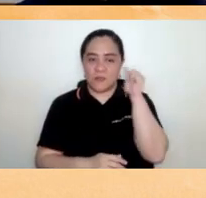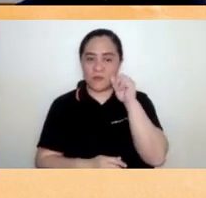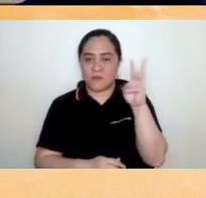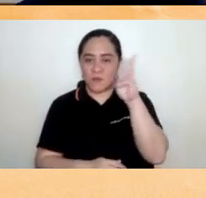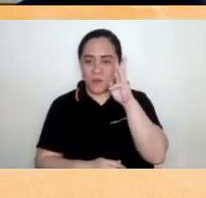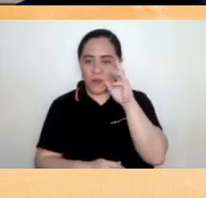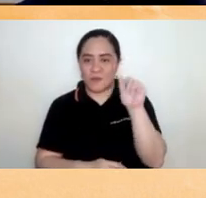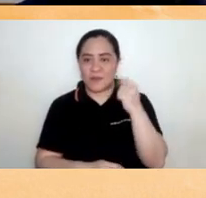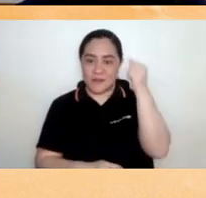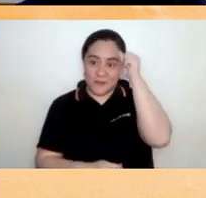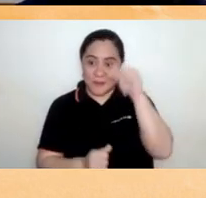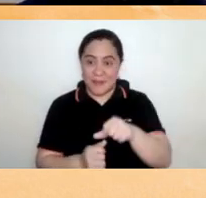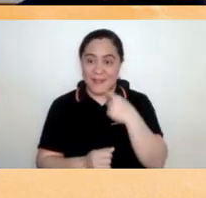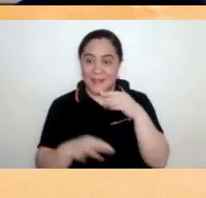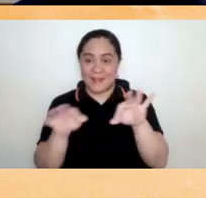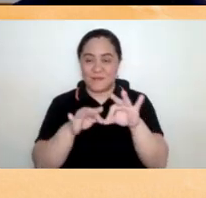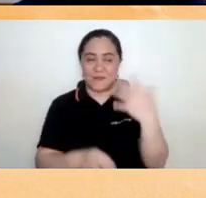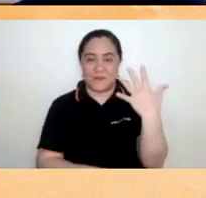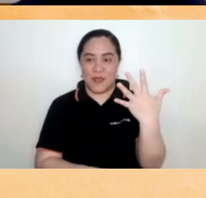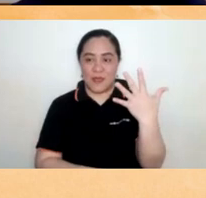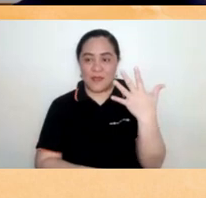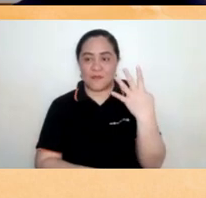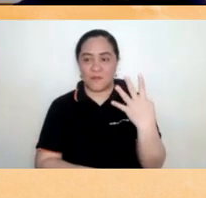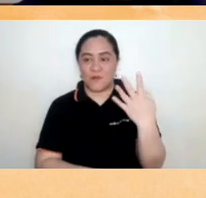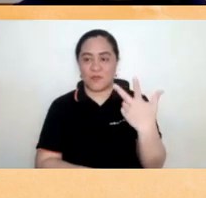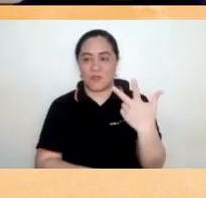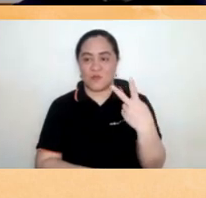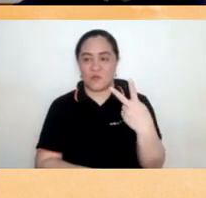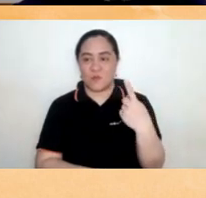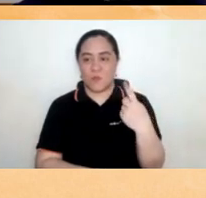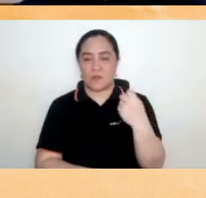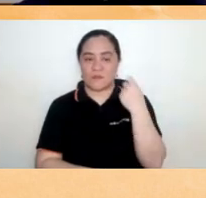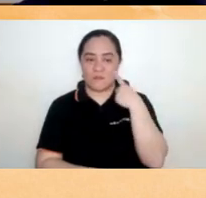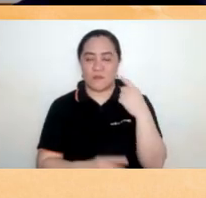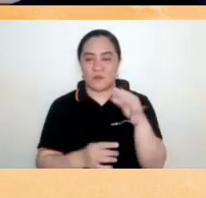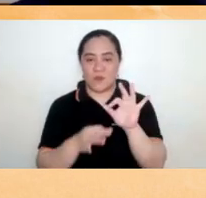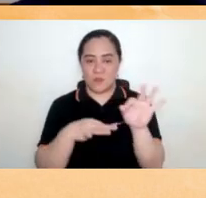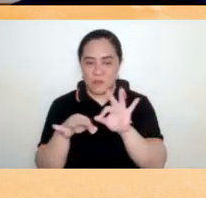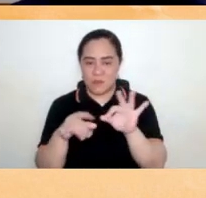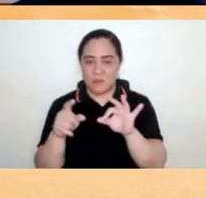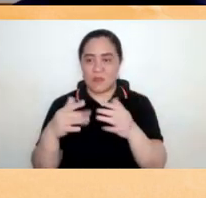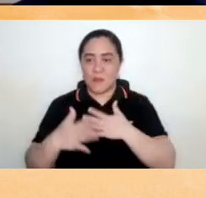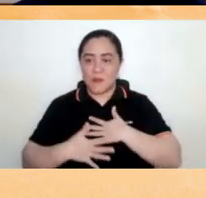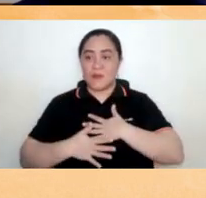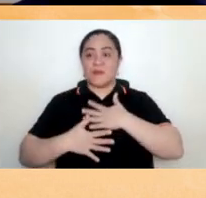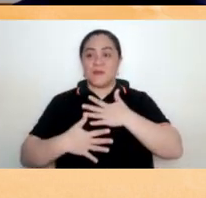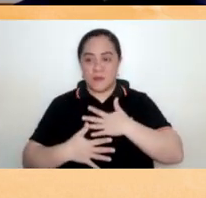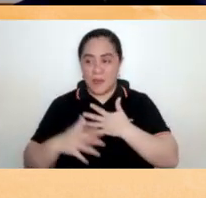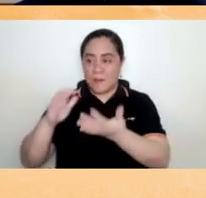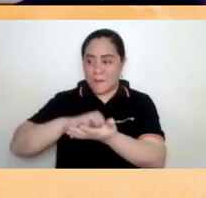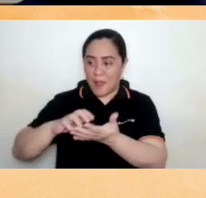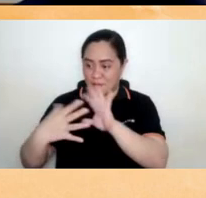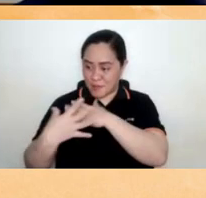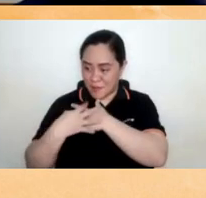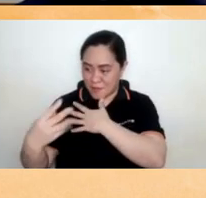the 5, 4, 3, 2, 1 exercise, and then practicing belly breathing together. So when you model to them how